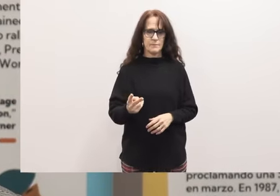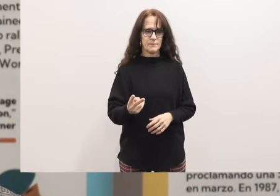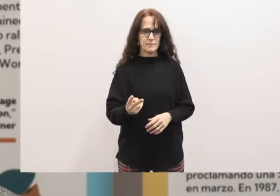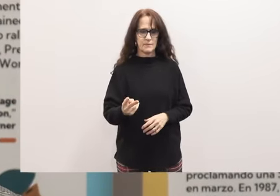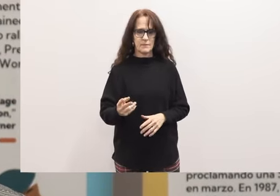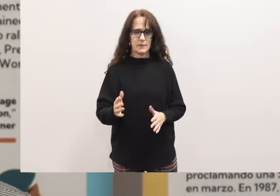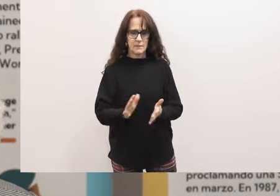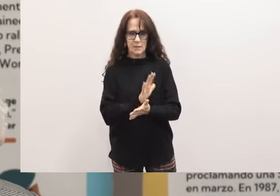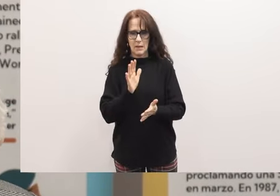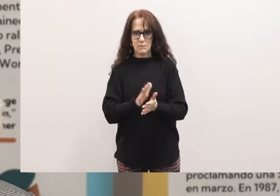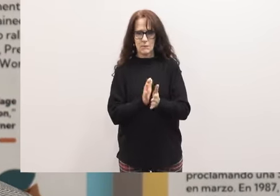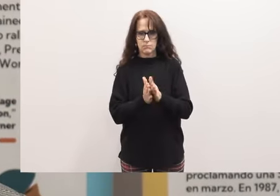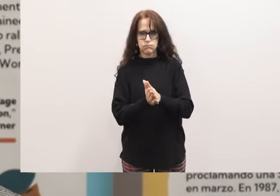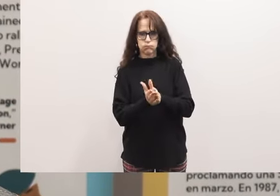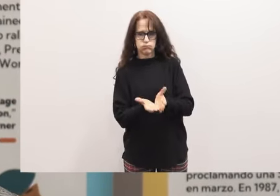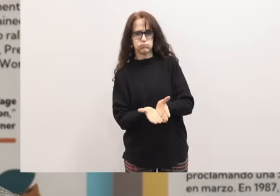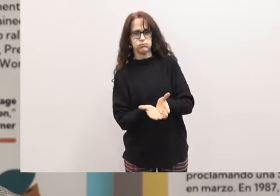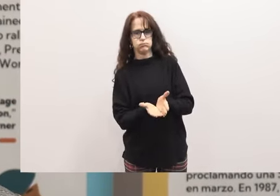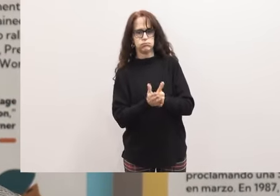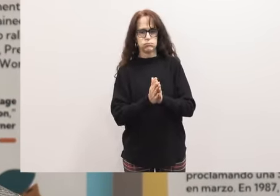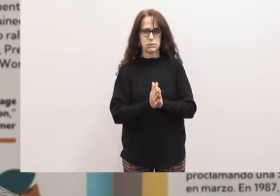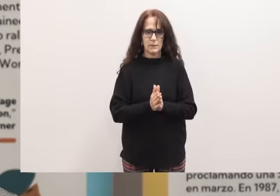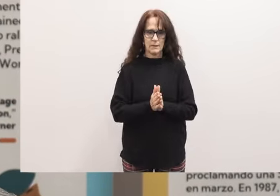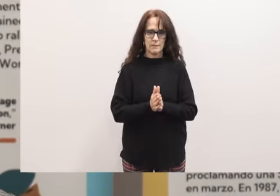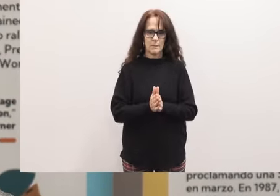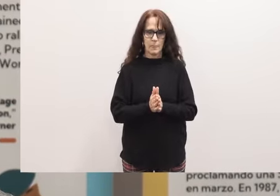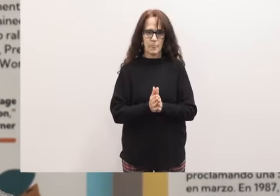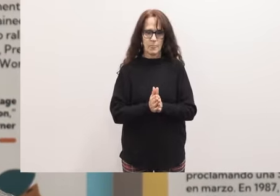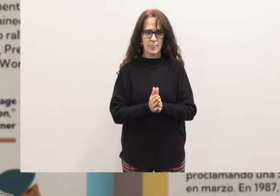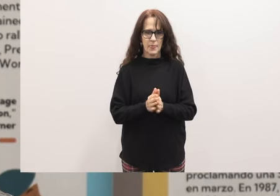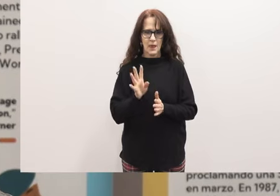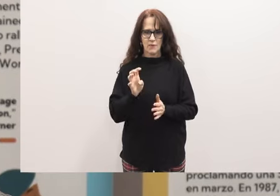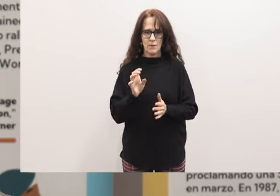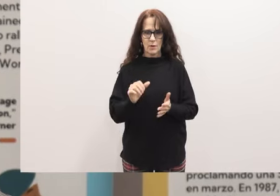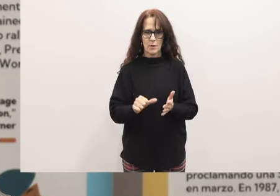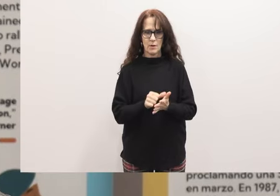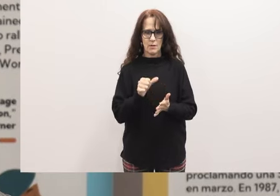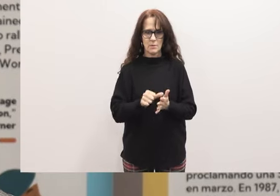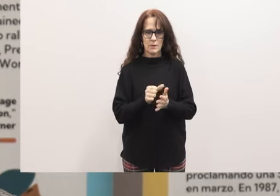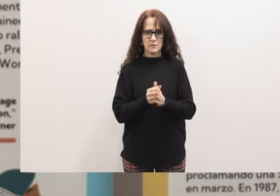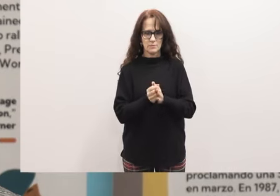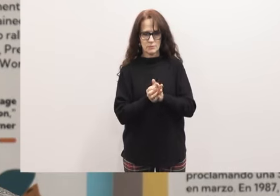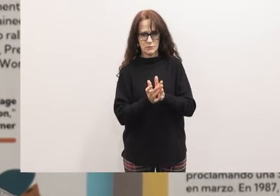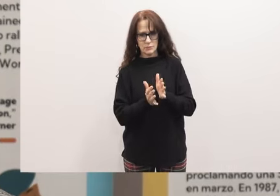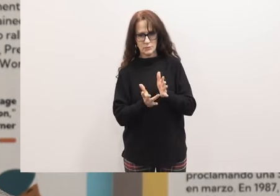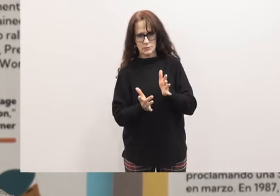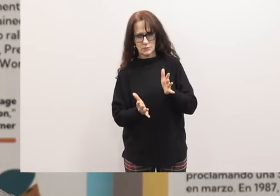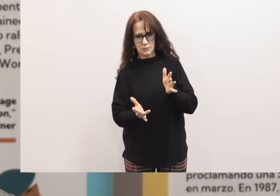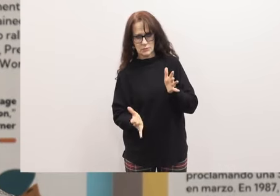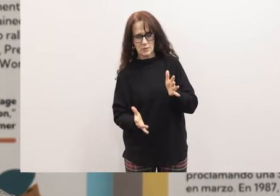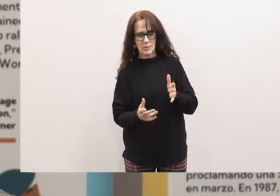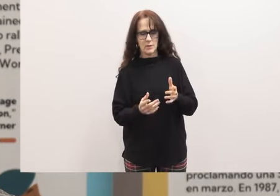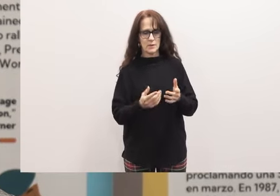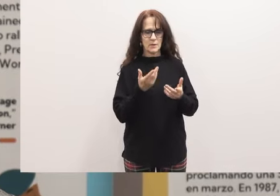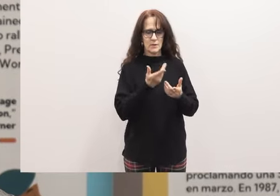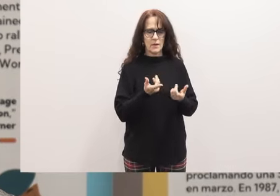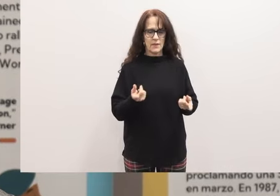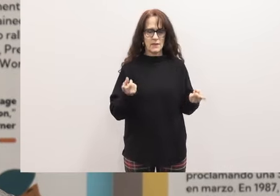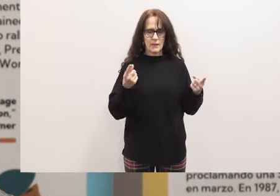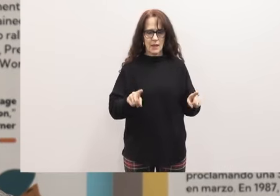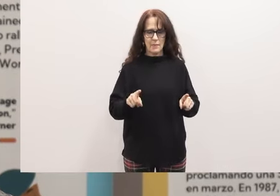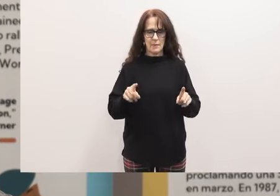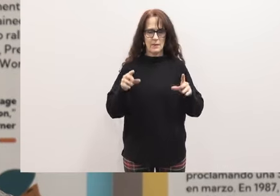booklet that they gave us that was about 400 pages of things that have been going on and